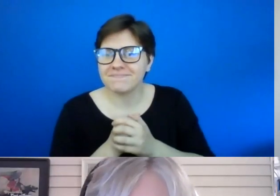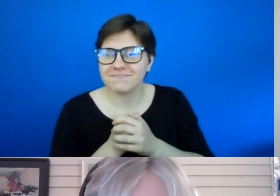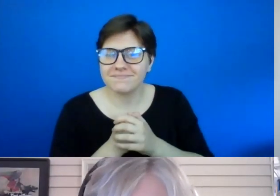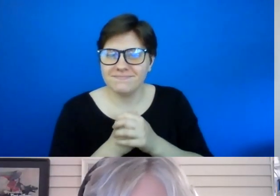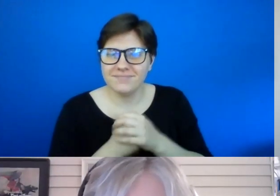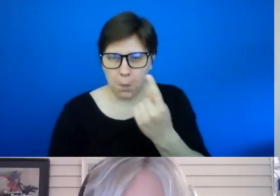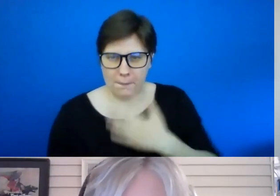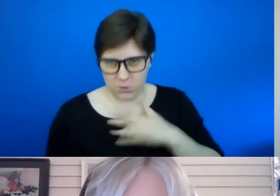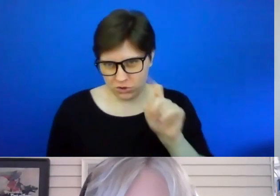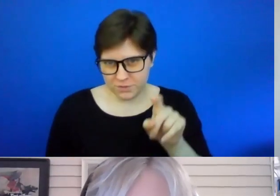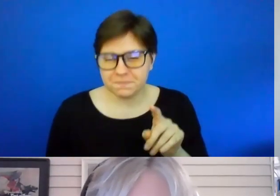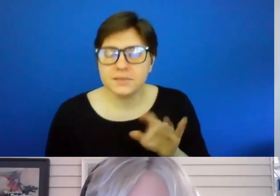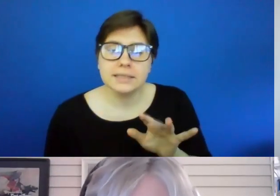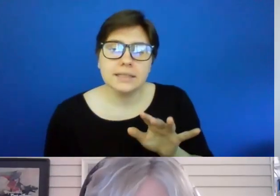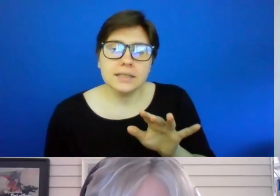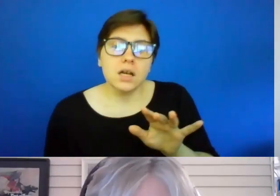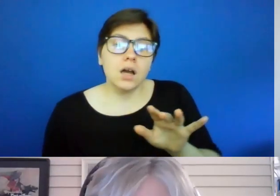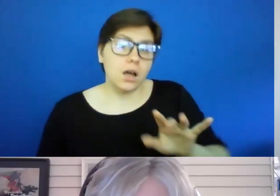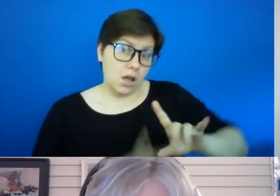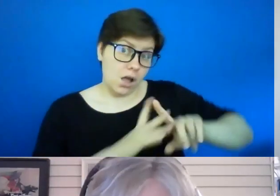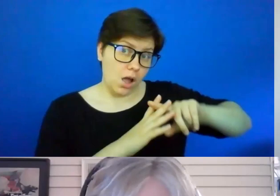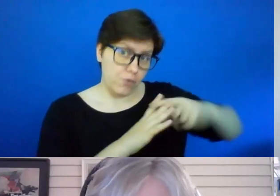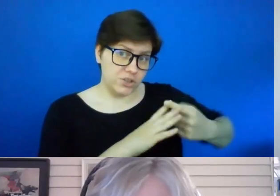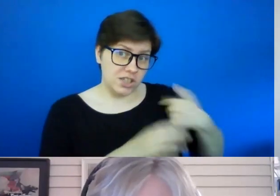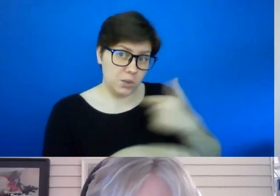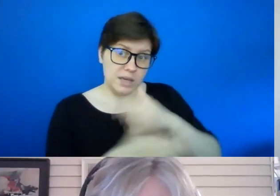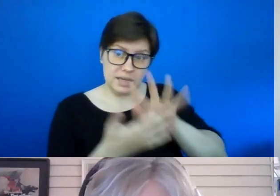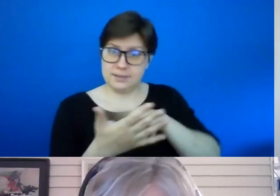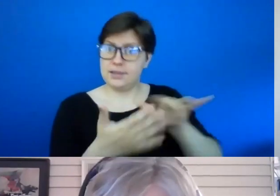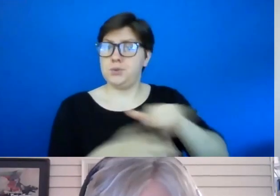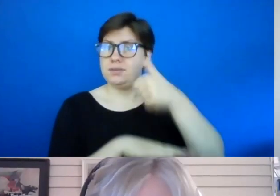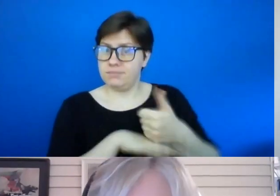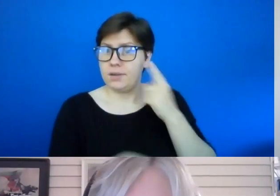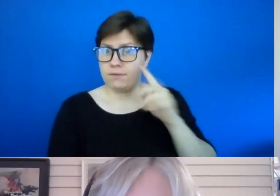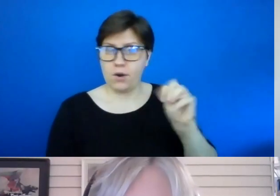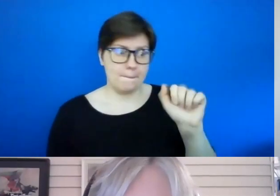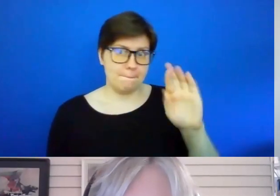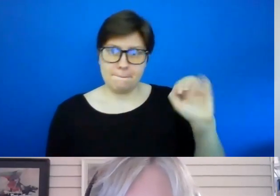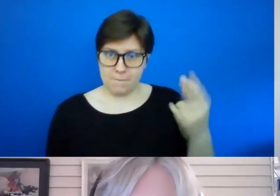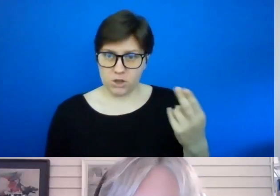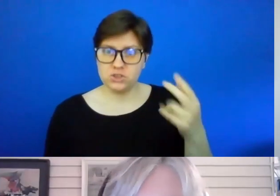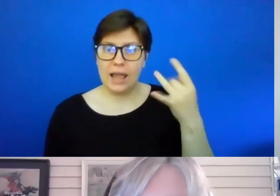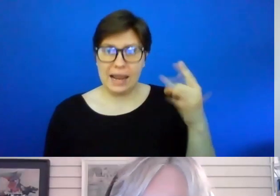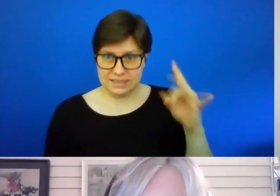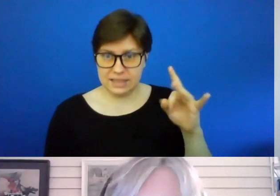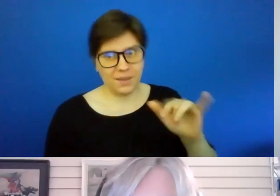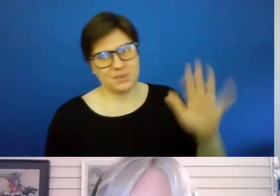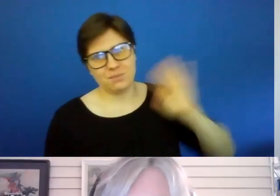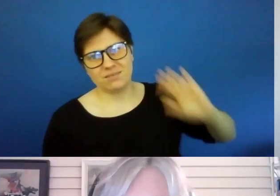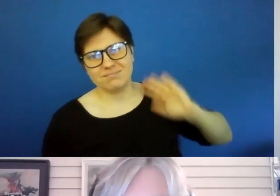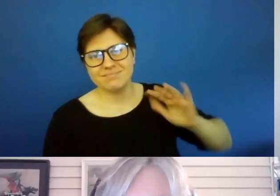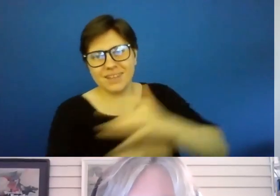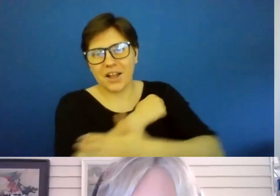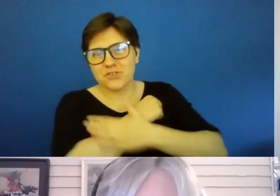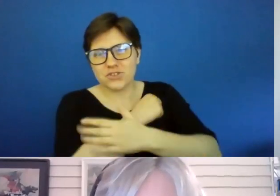one of my questions. So we had originally scheduled this program for March 18th, and that was back when the country was just beginning